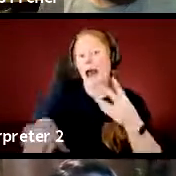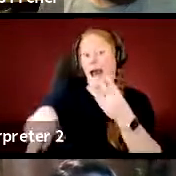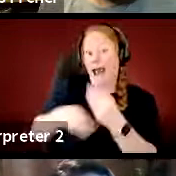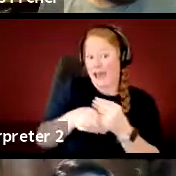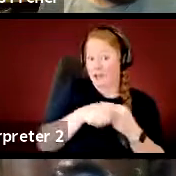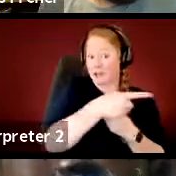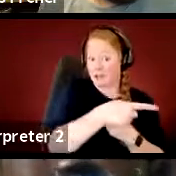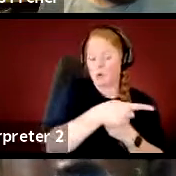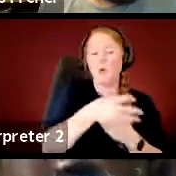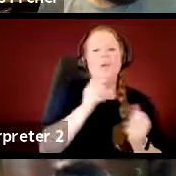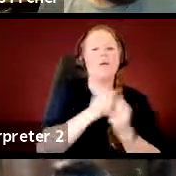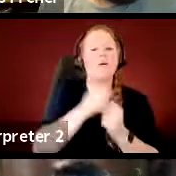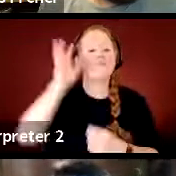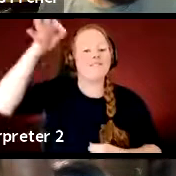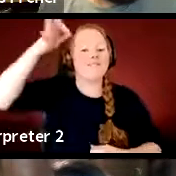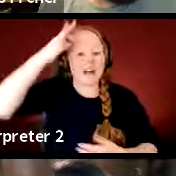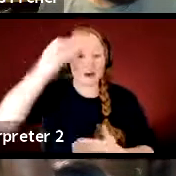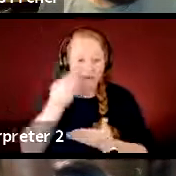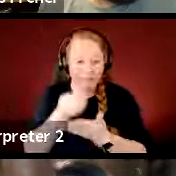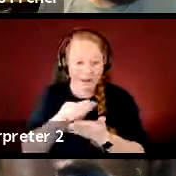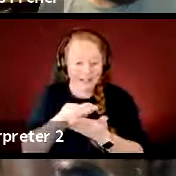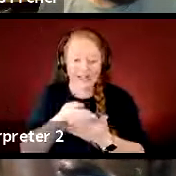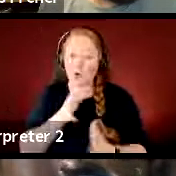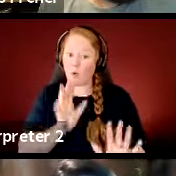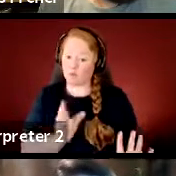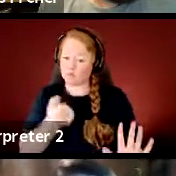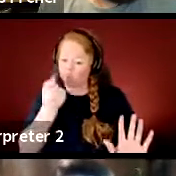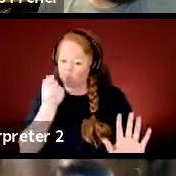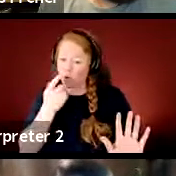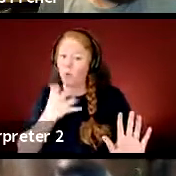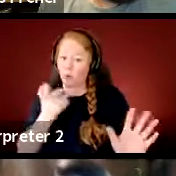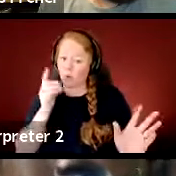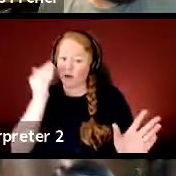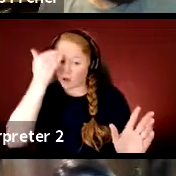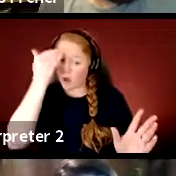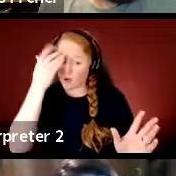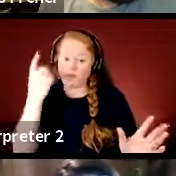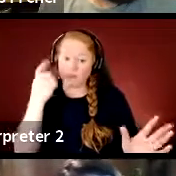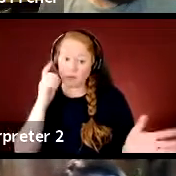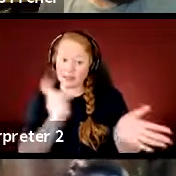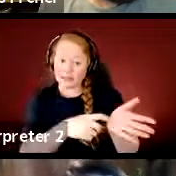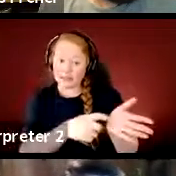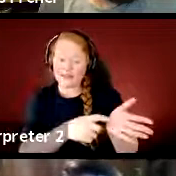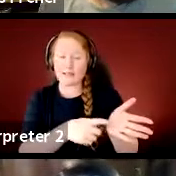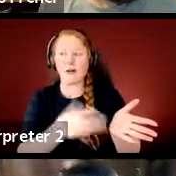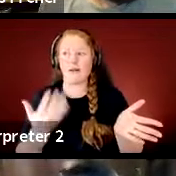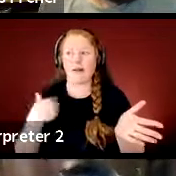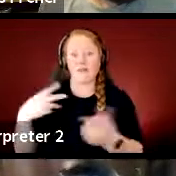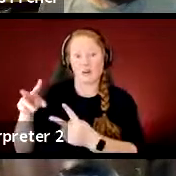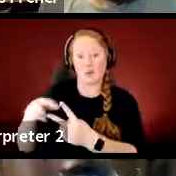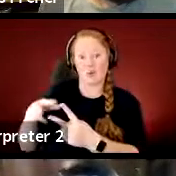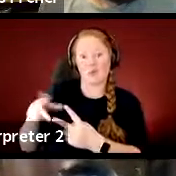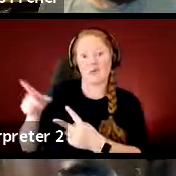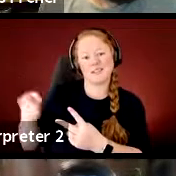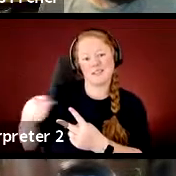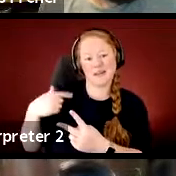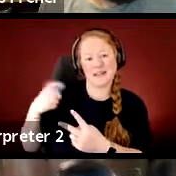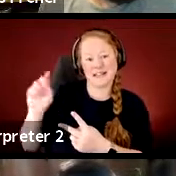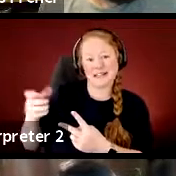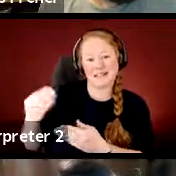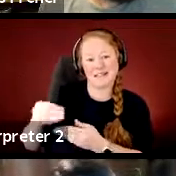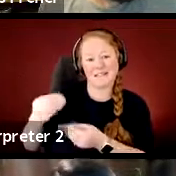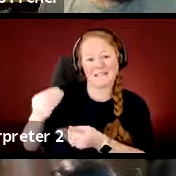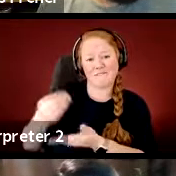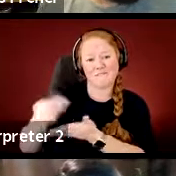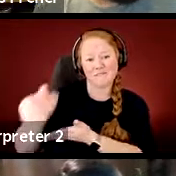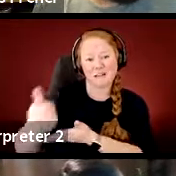with federal funds. That being said, we also want to acknowledge that there remain opportunities for each of these priorities to be funded further in the future.